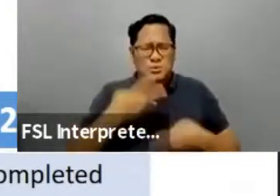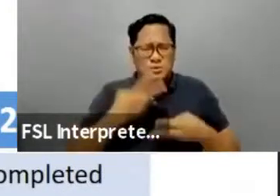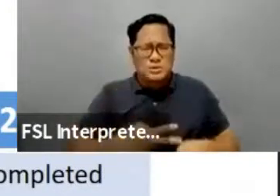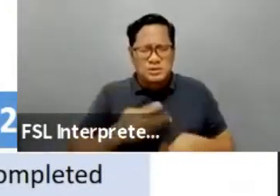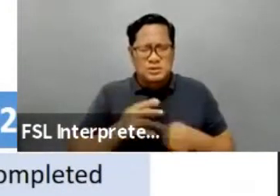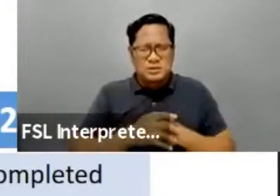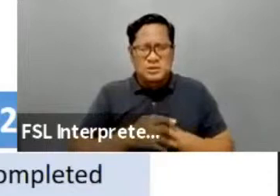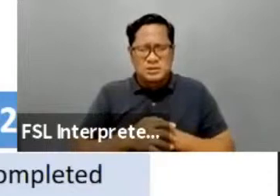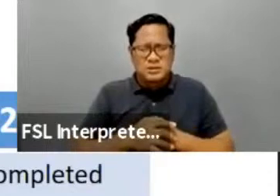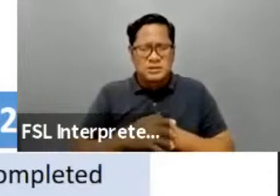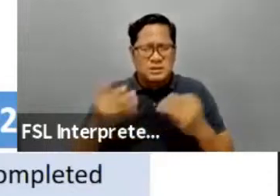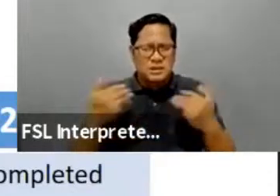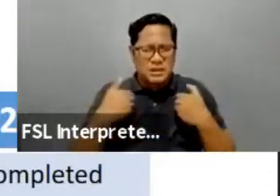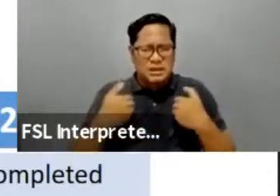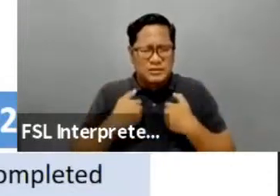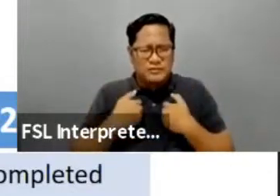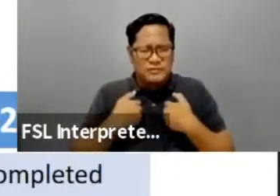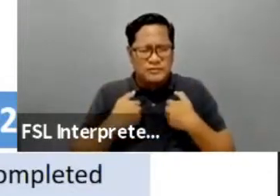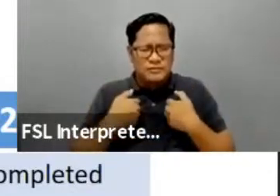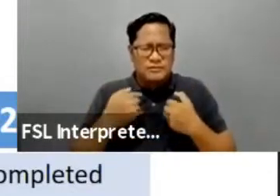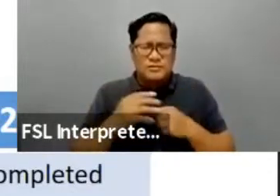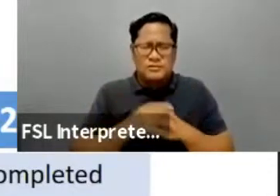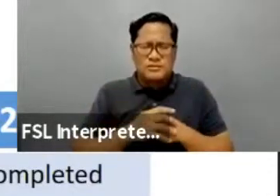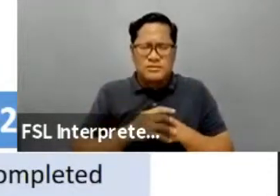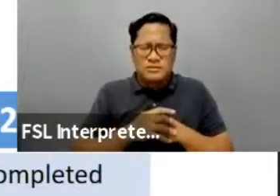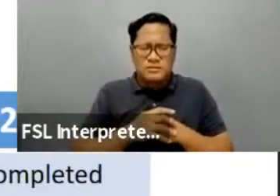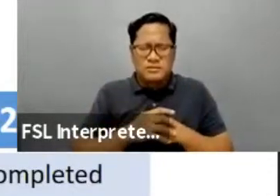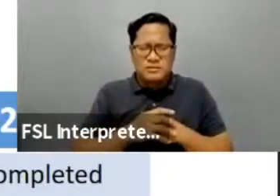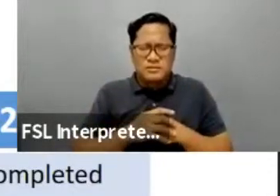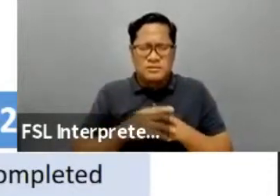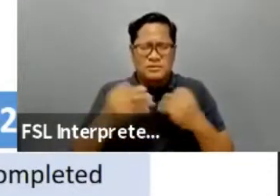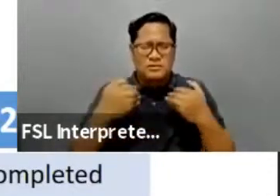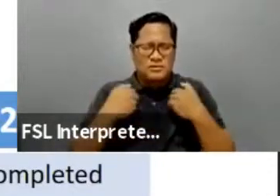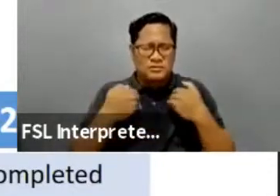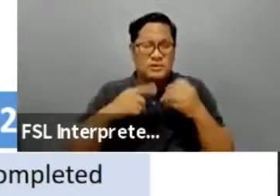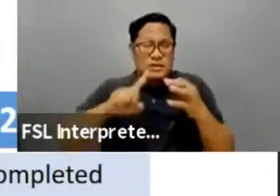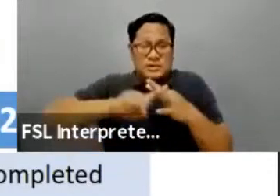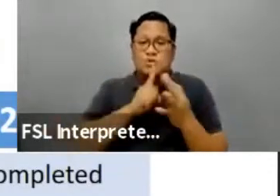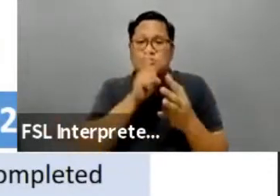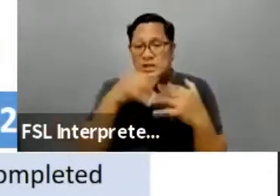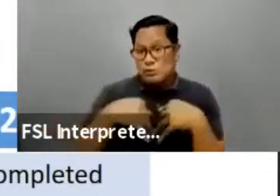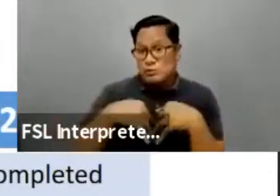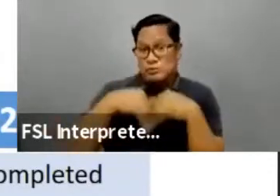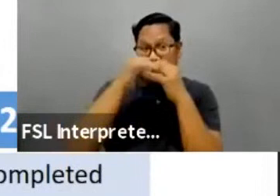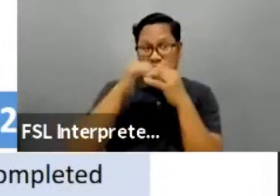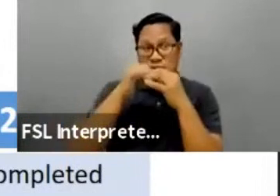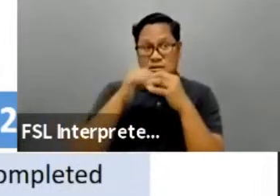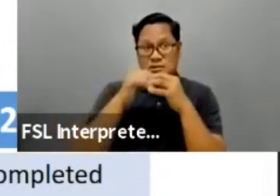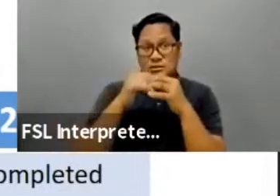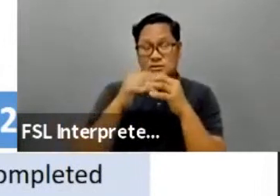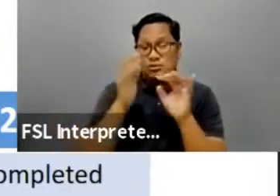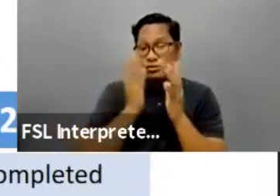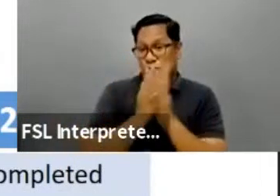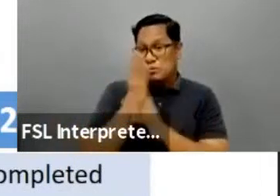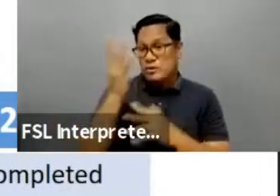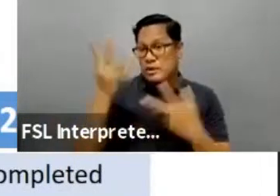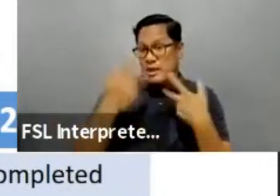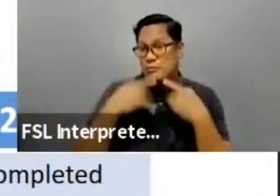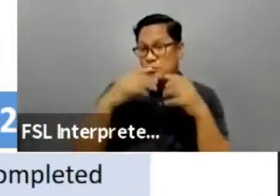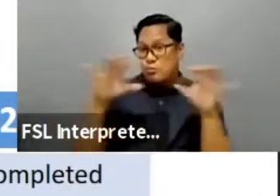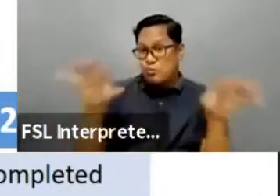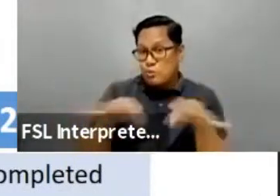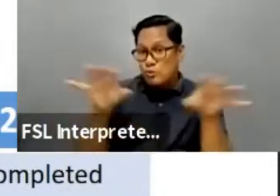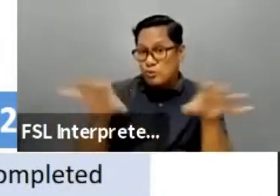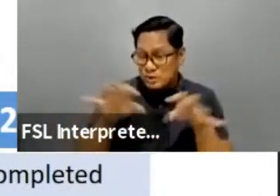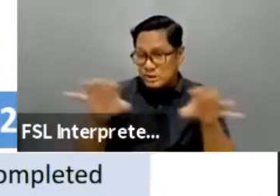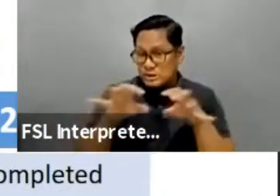we have begun to build better by creating more functioning